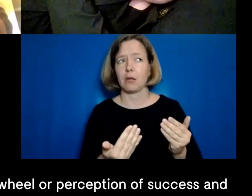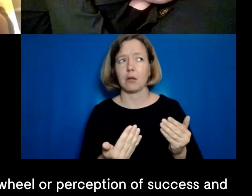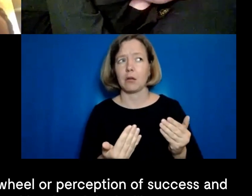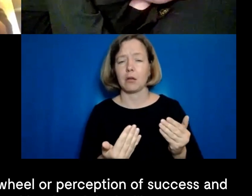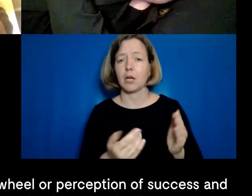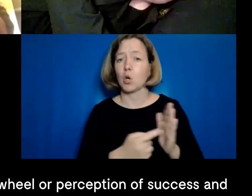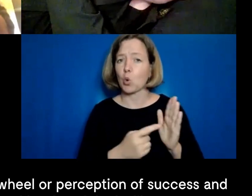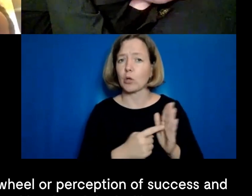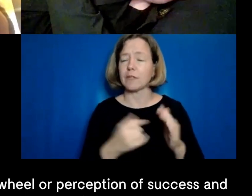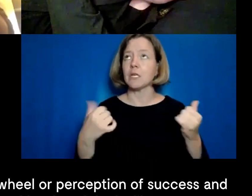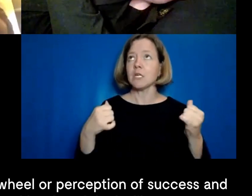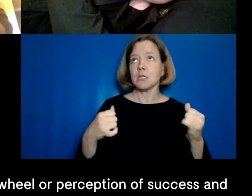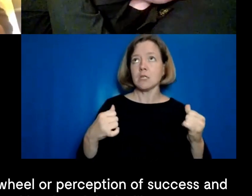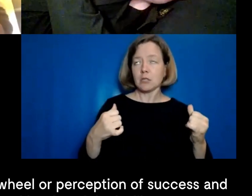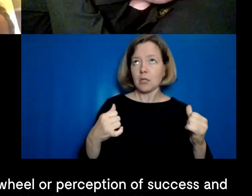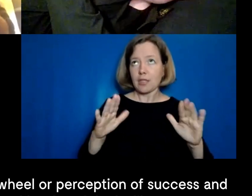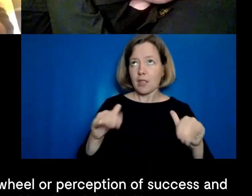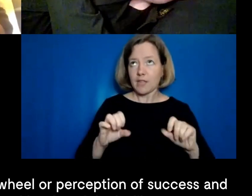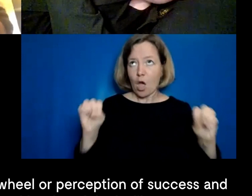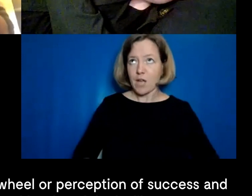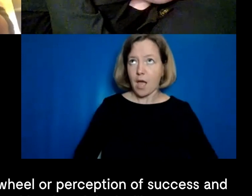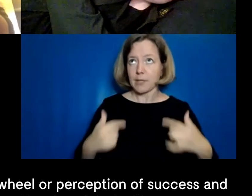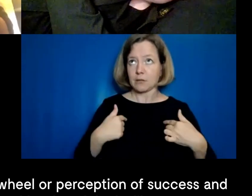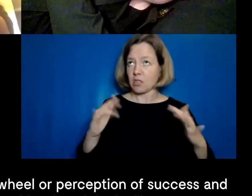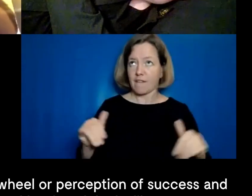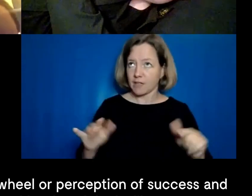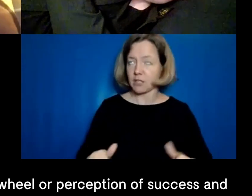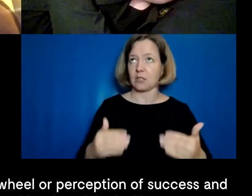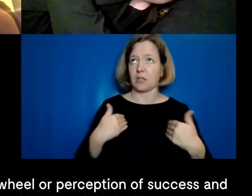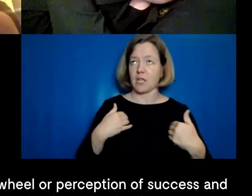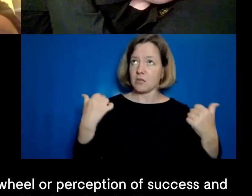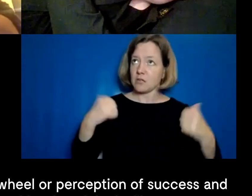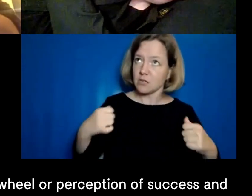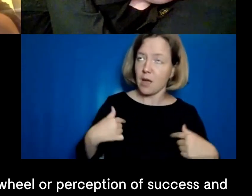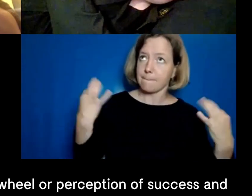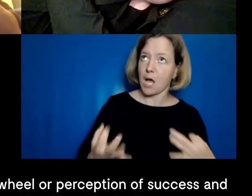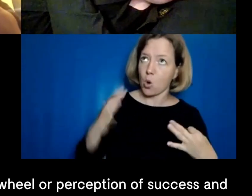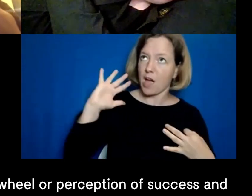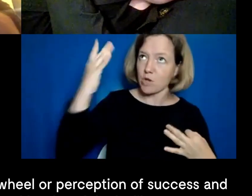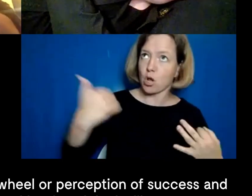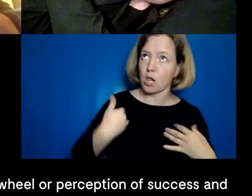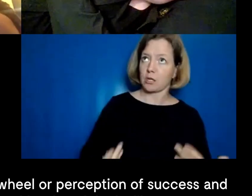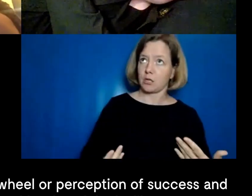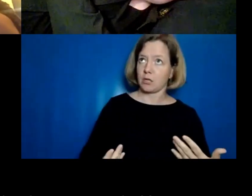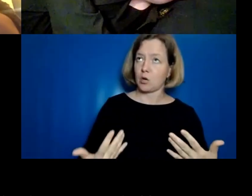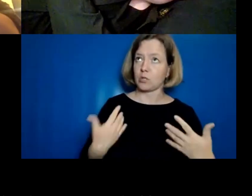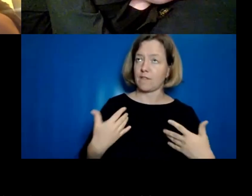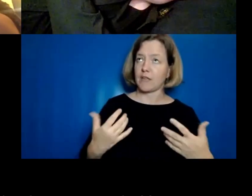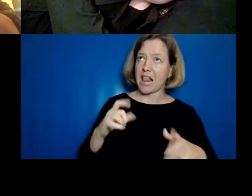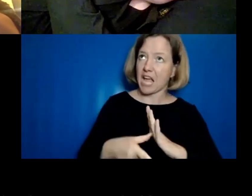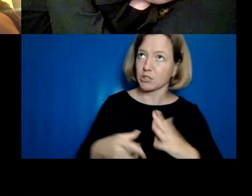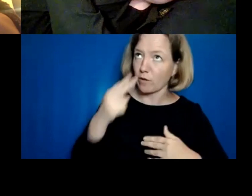because of this kind of wheel or perception of success and what succeeding and hard work looks like.